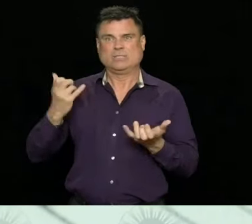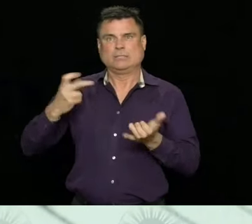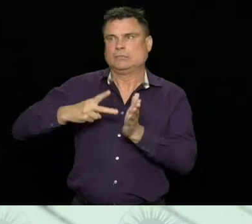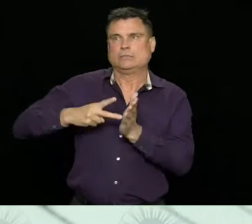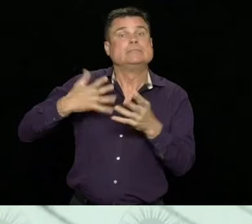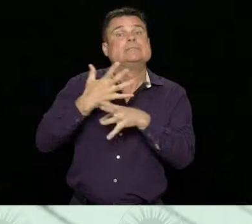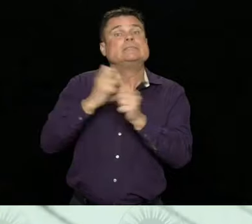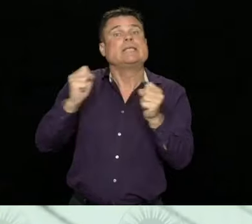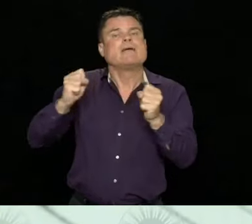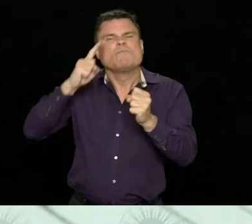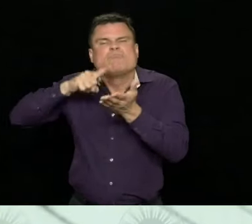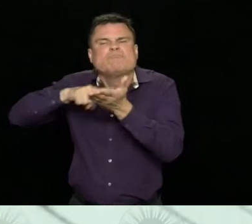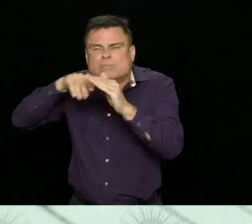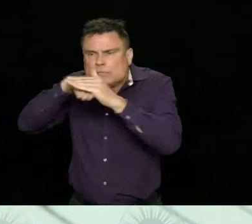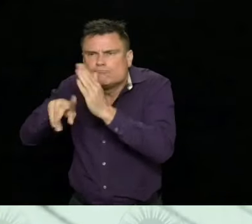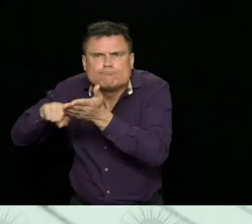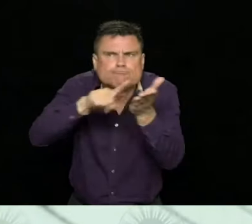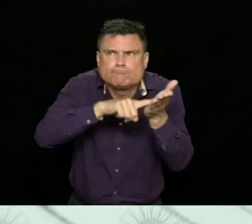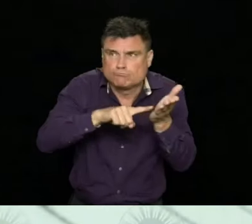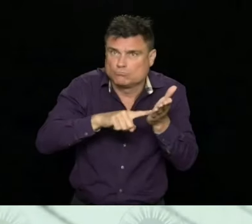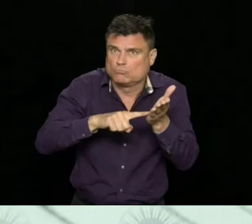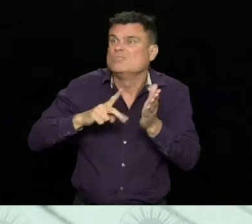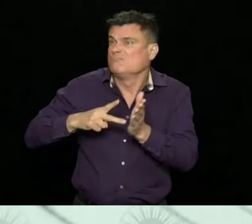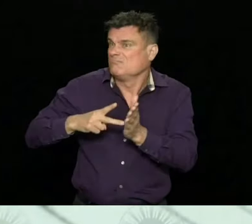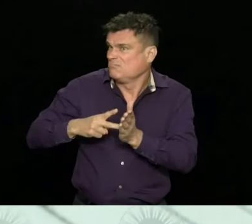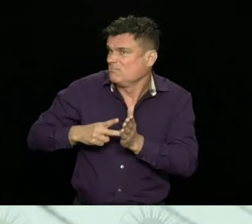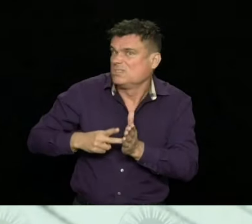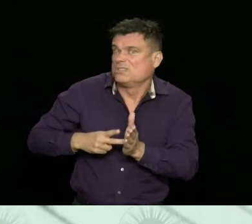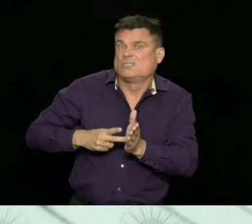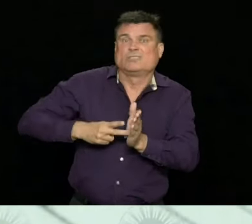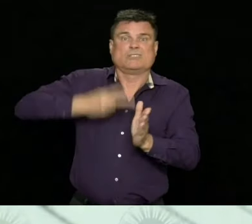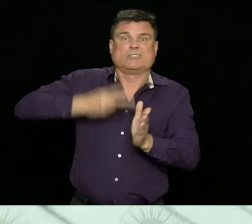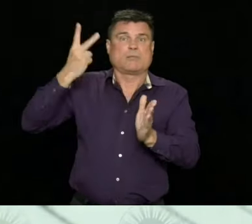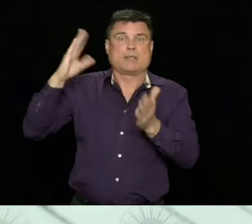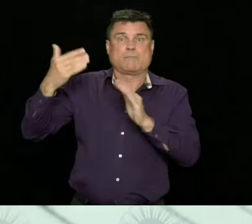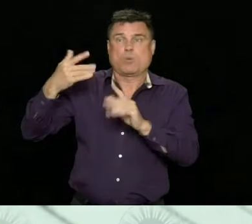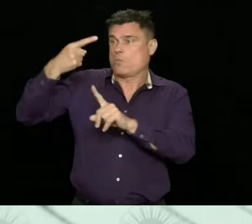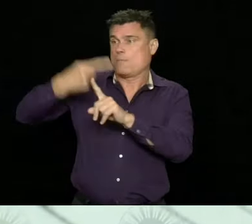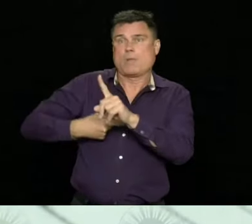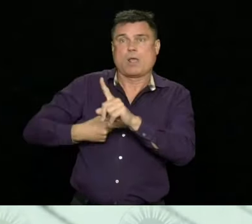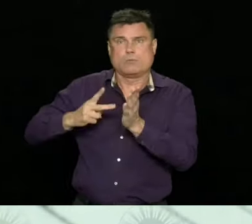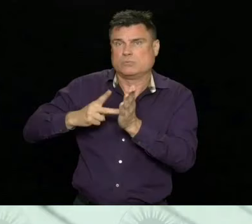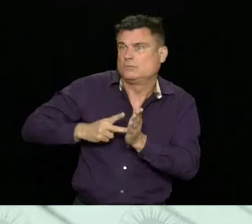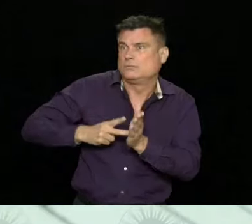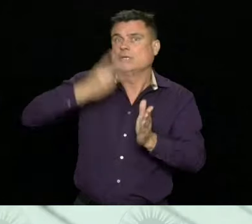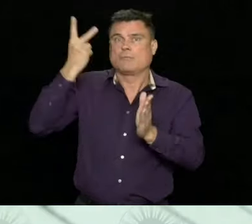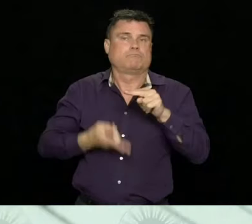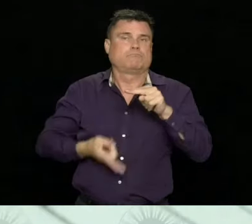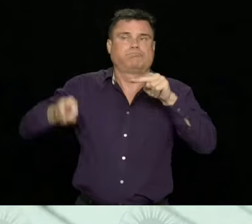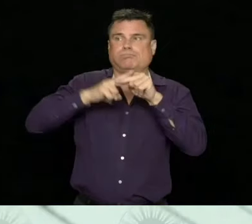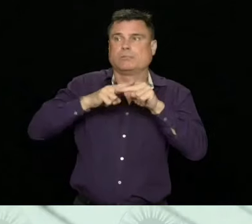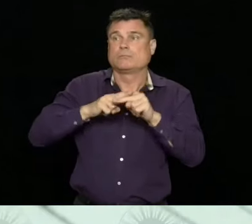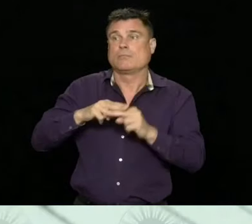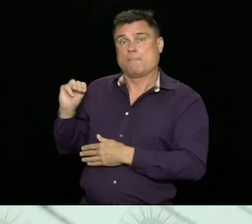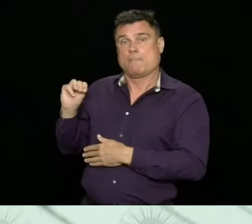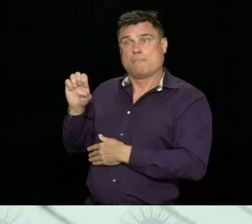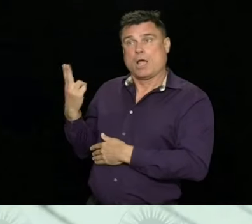months. From March 22 to April 16, 2019, there